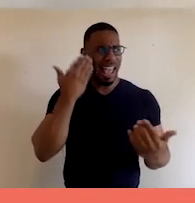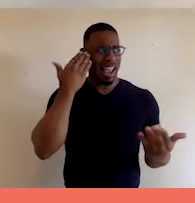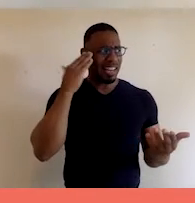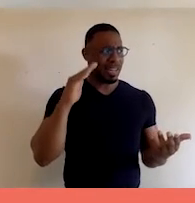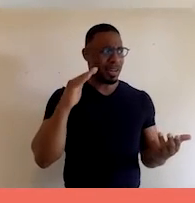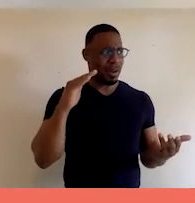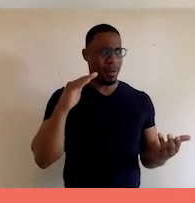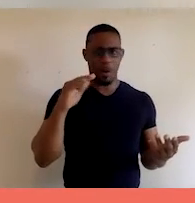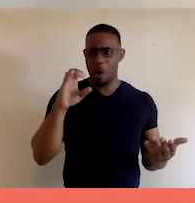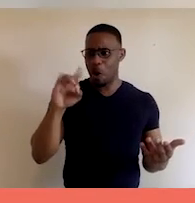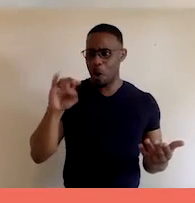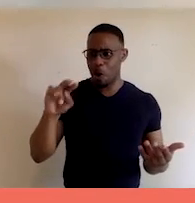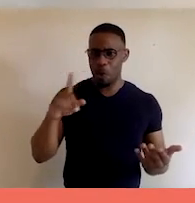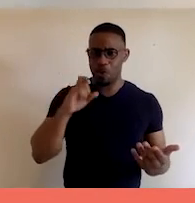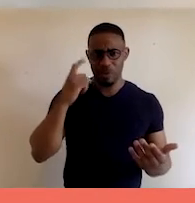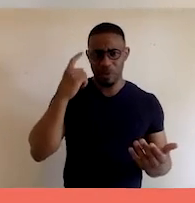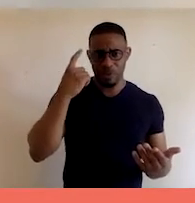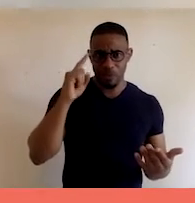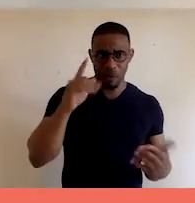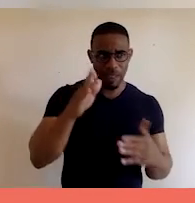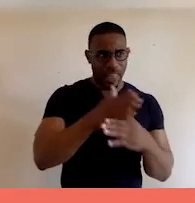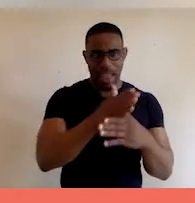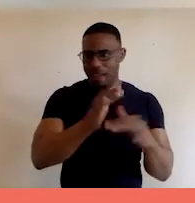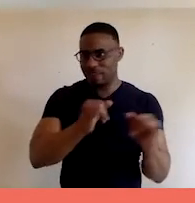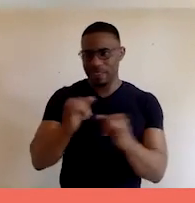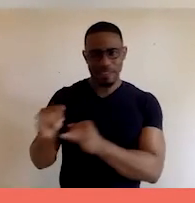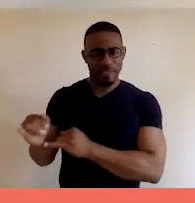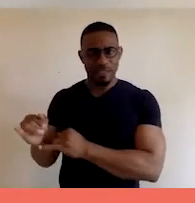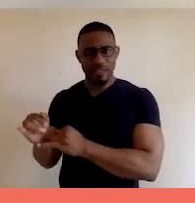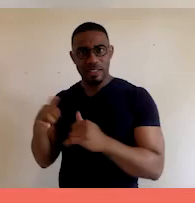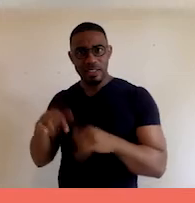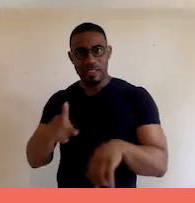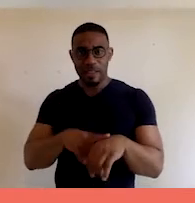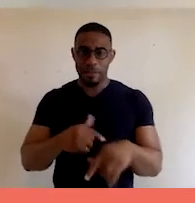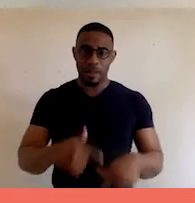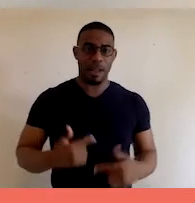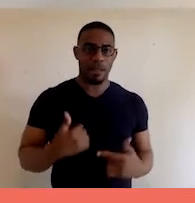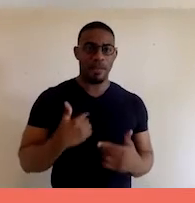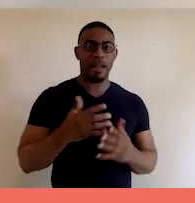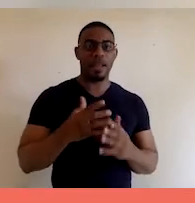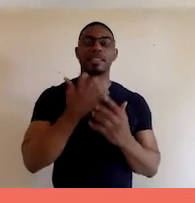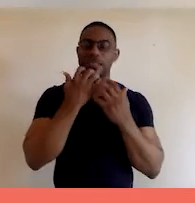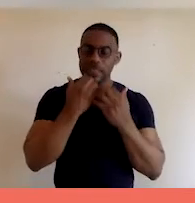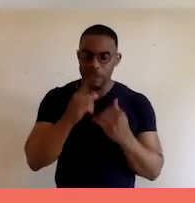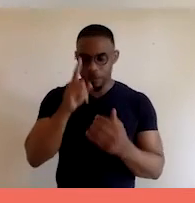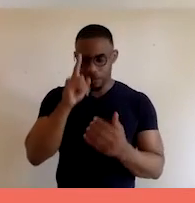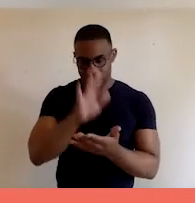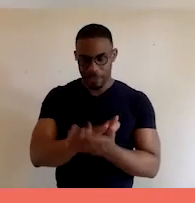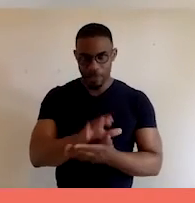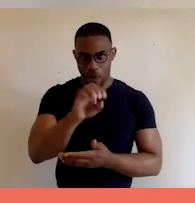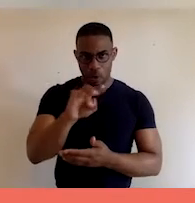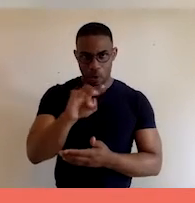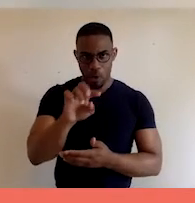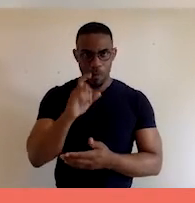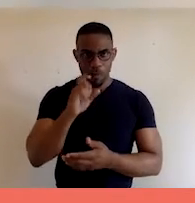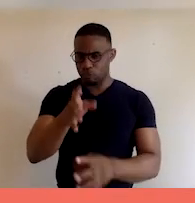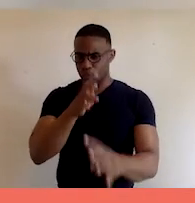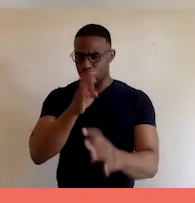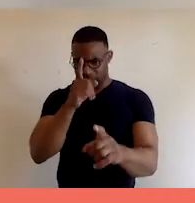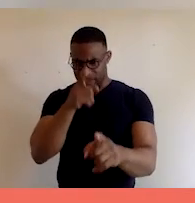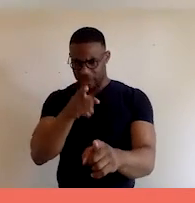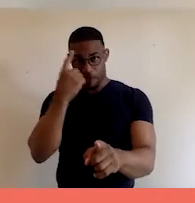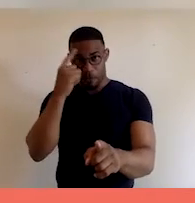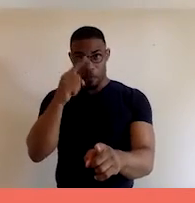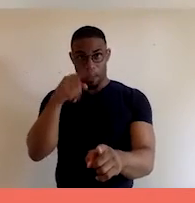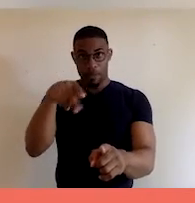know coding was for the average individual. At that time in my life, I genuinely believed coding was strictly for